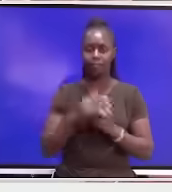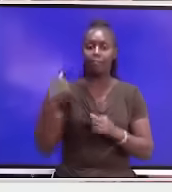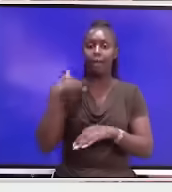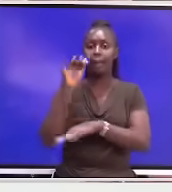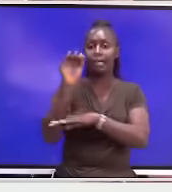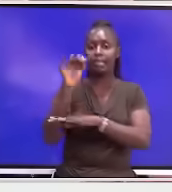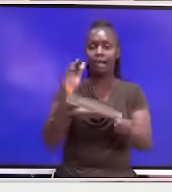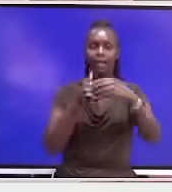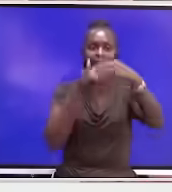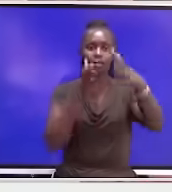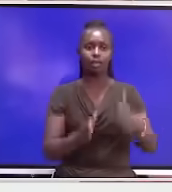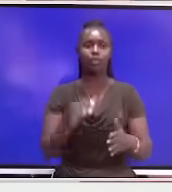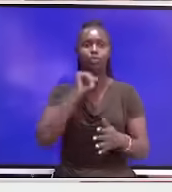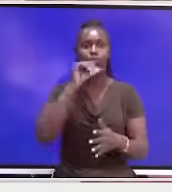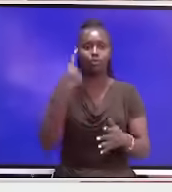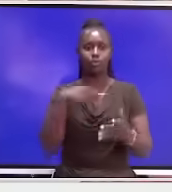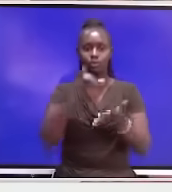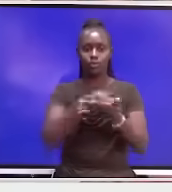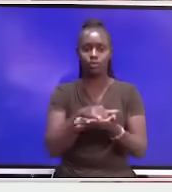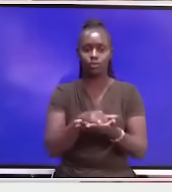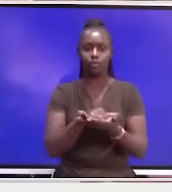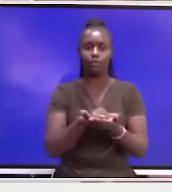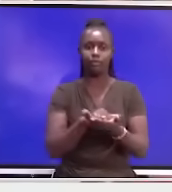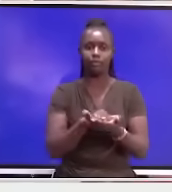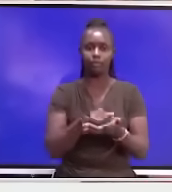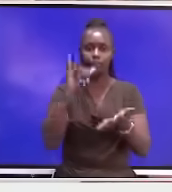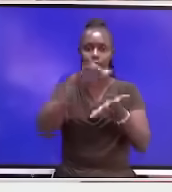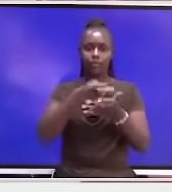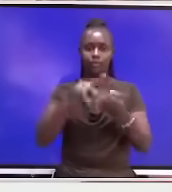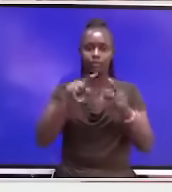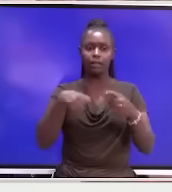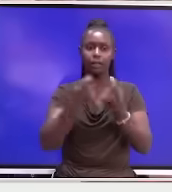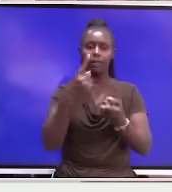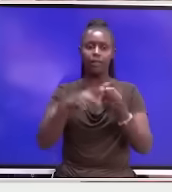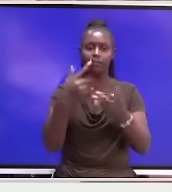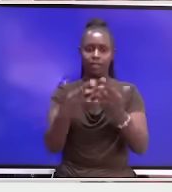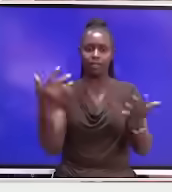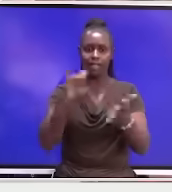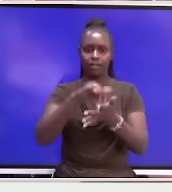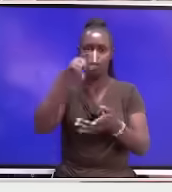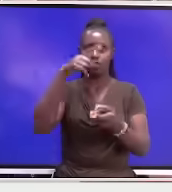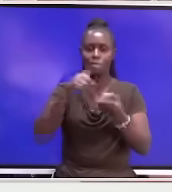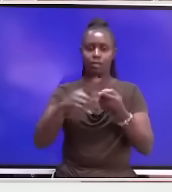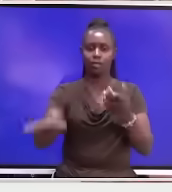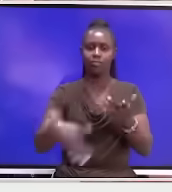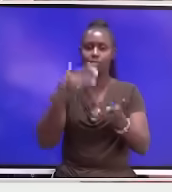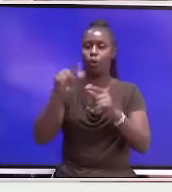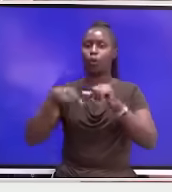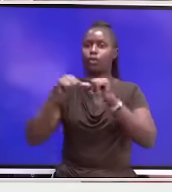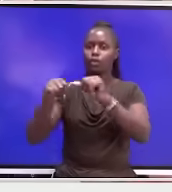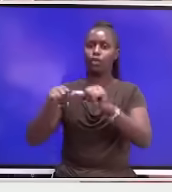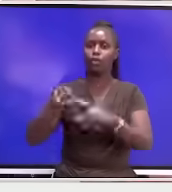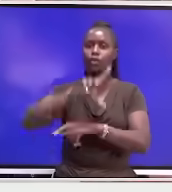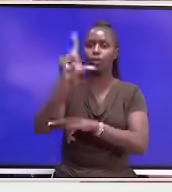not to make statements that confuse wananchi. That kind of nonsense should be contained within WhatsApp groups, muonge